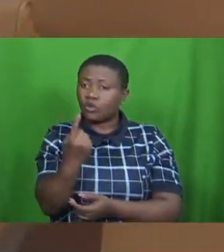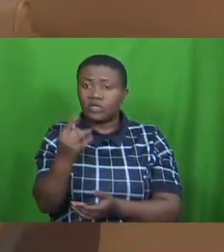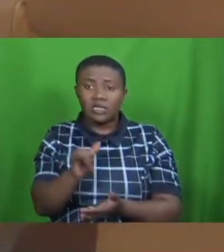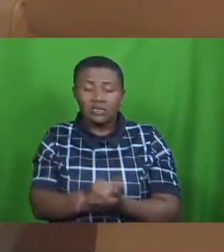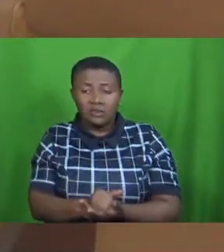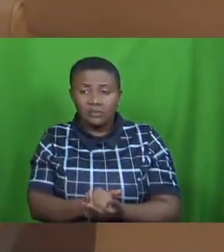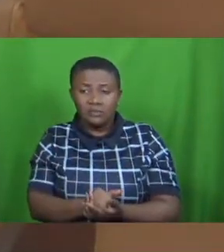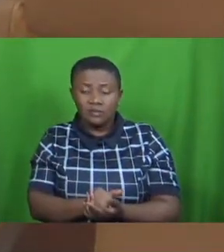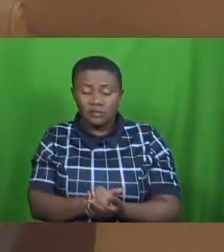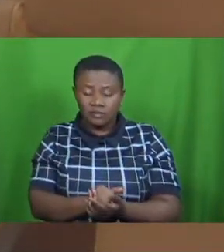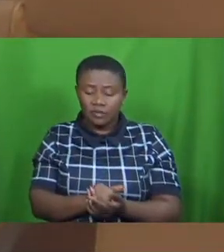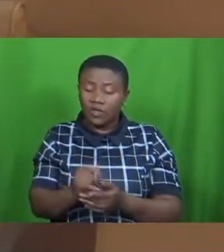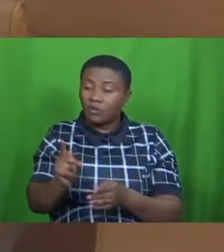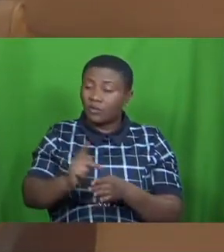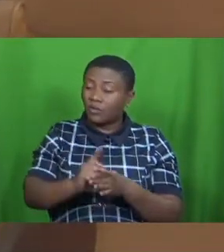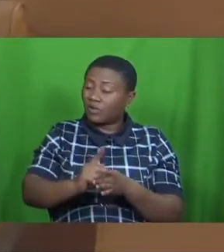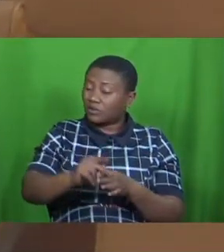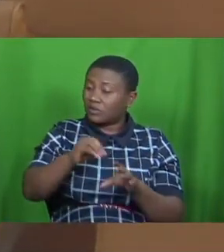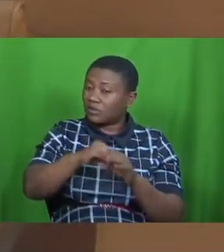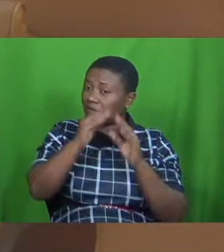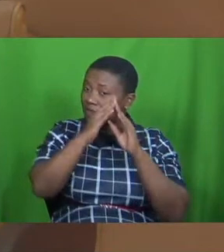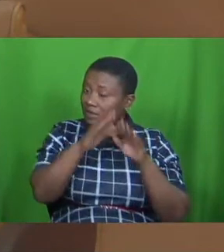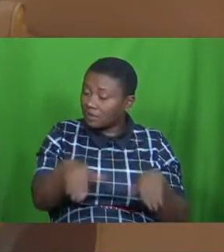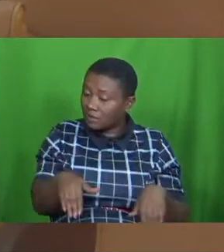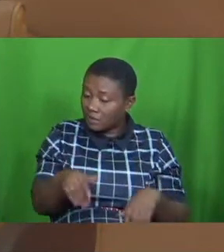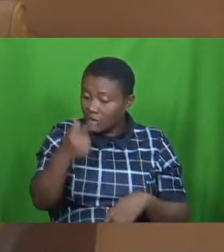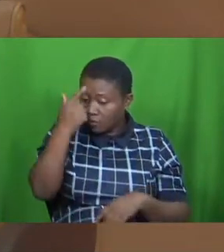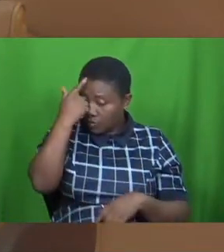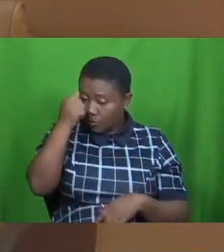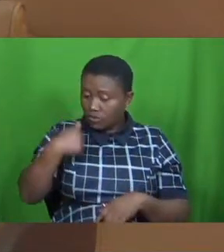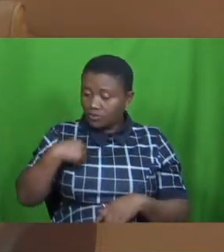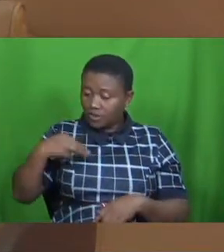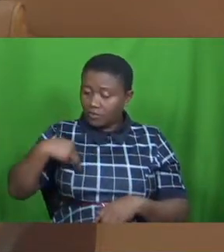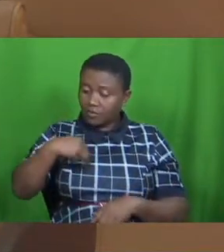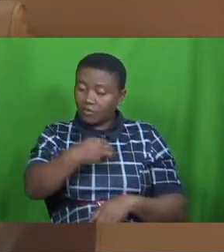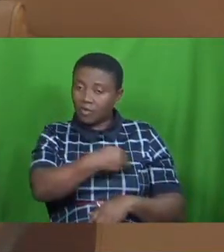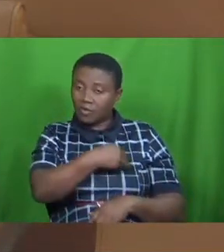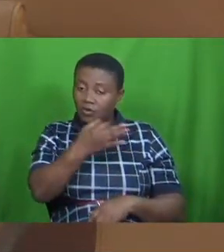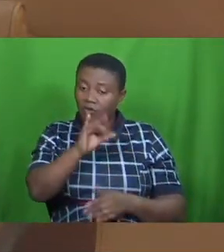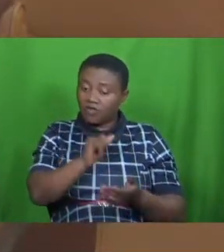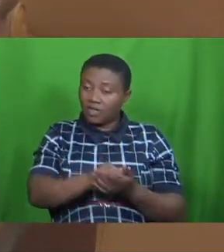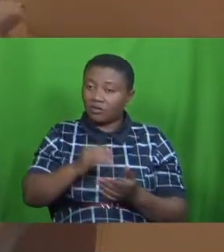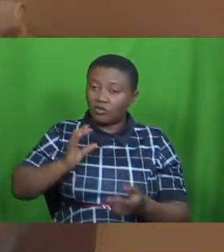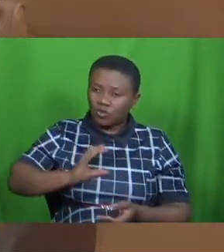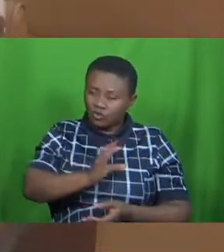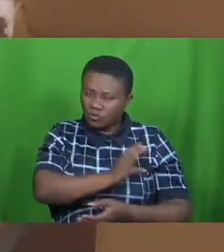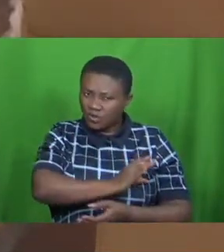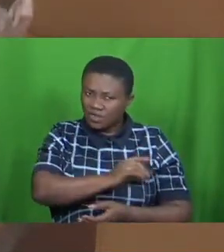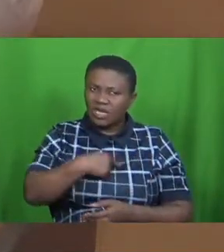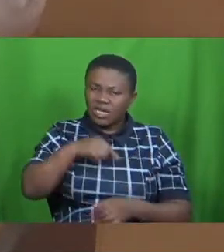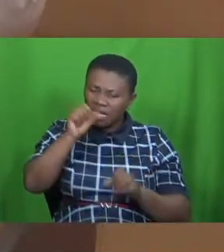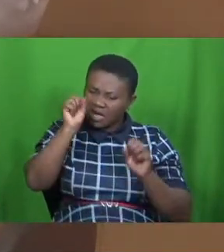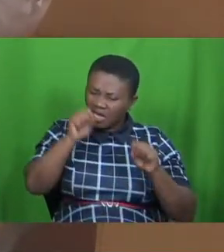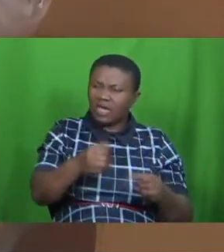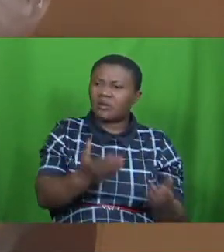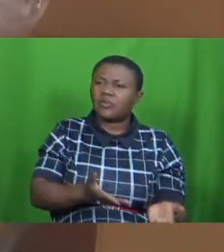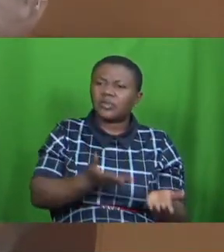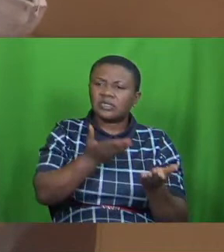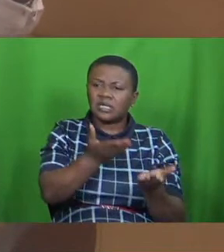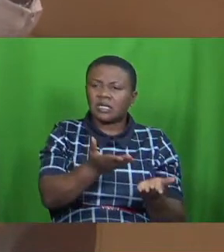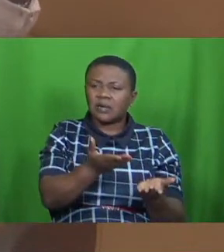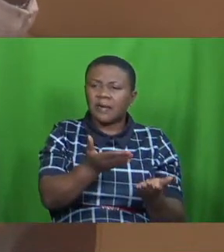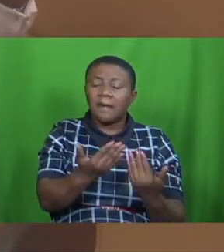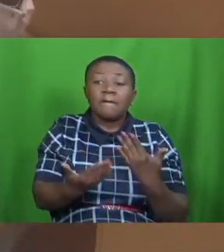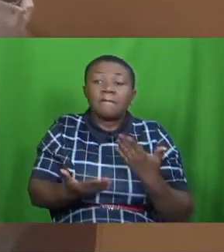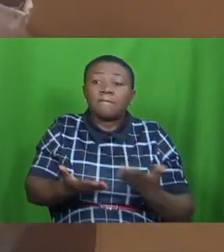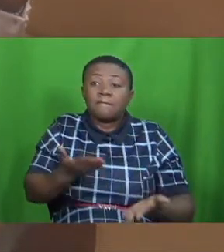the practice has been that once I'm a member of the committee, I'm entitled to present it, unless